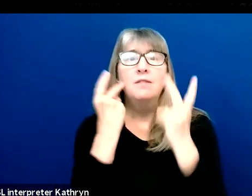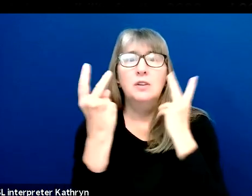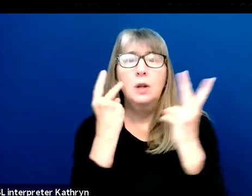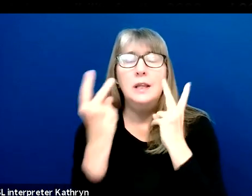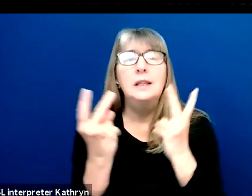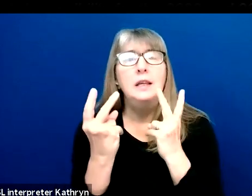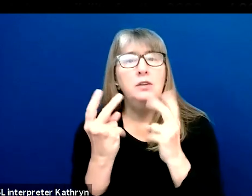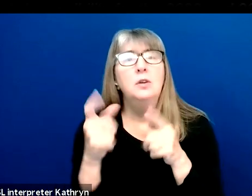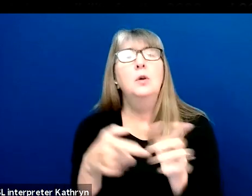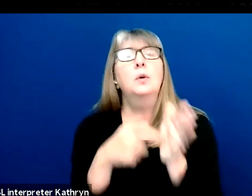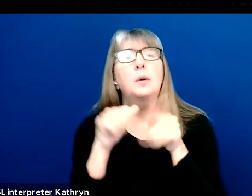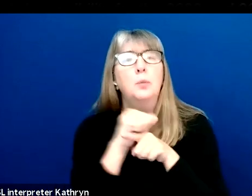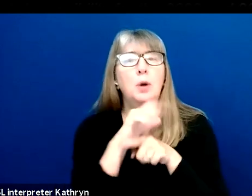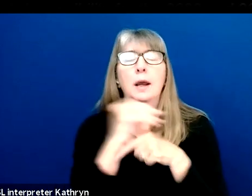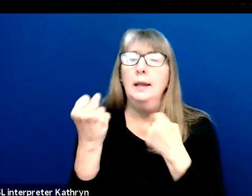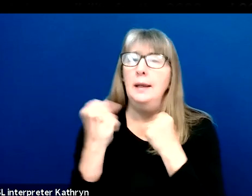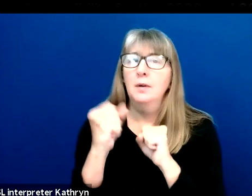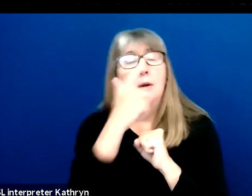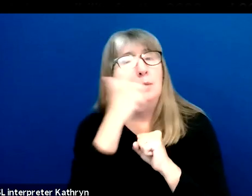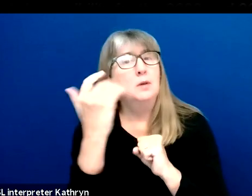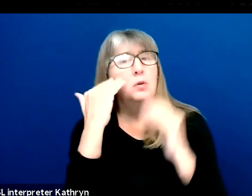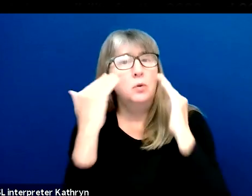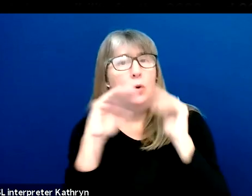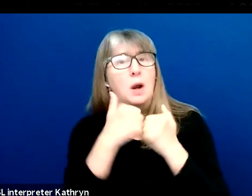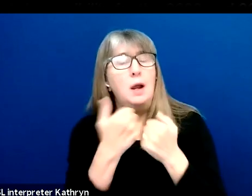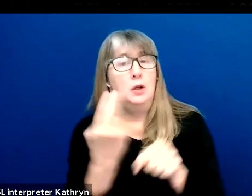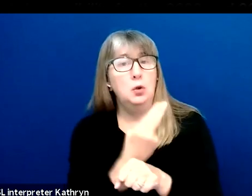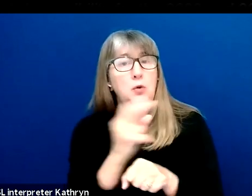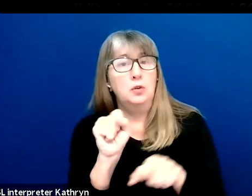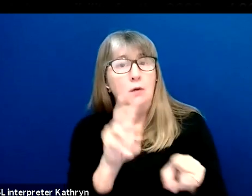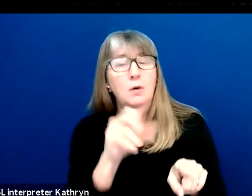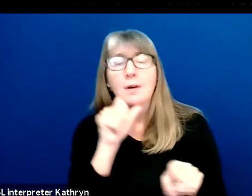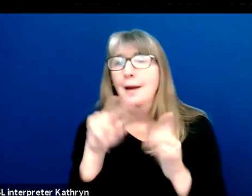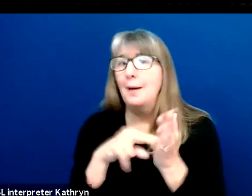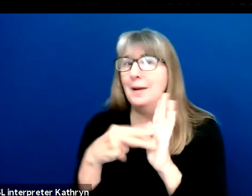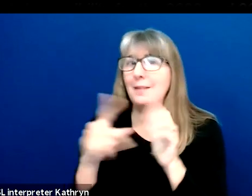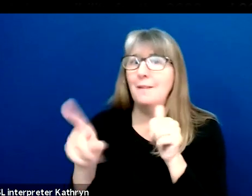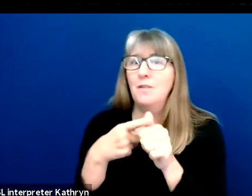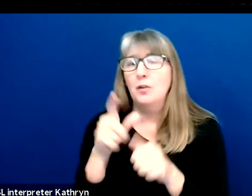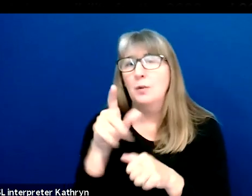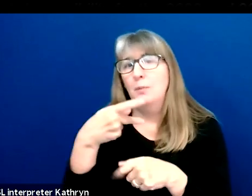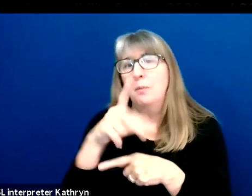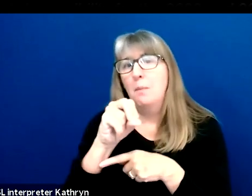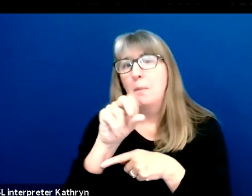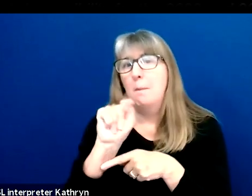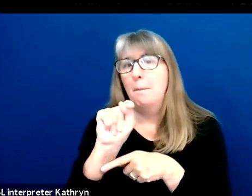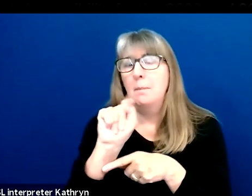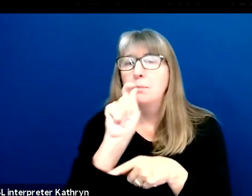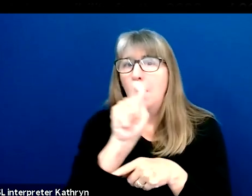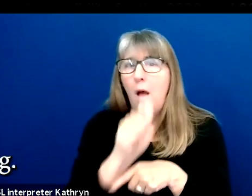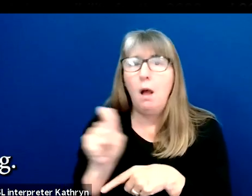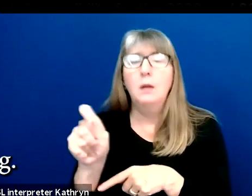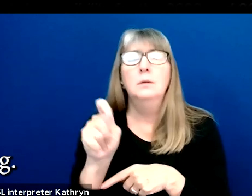effort. Just because you know how to use plotting software doesn't mean that the first plot you made is particularly effective